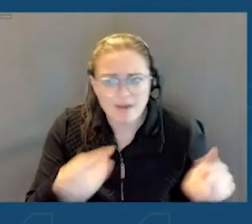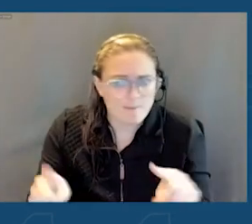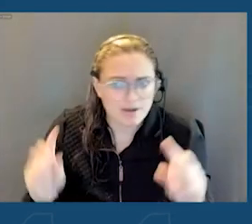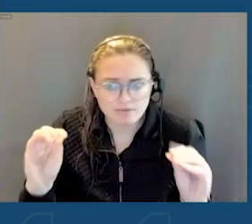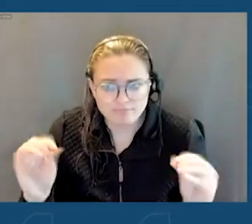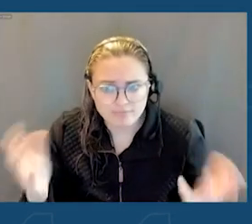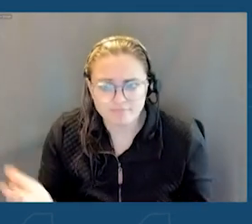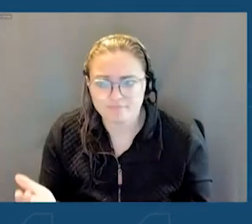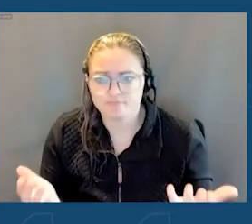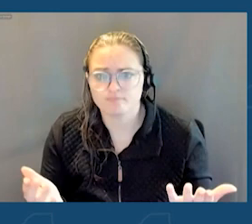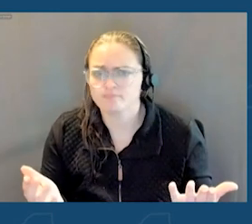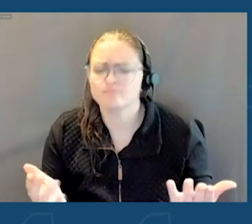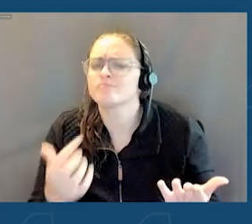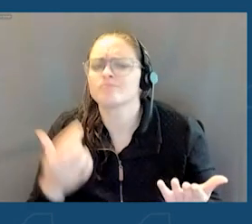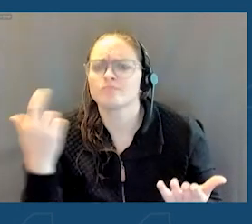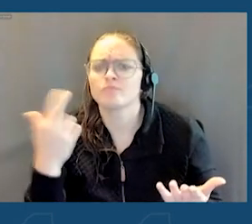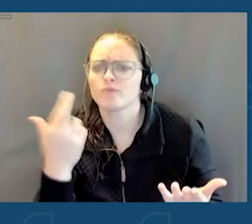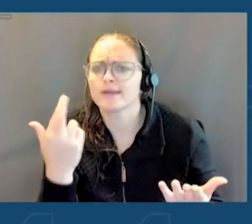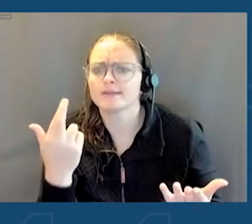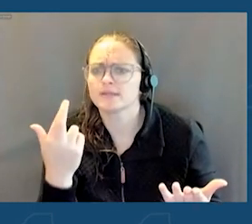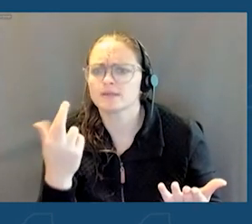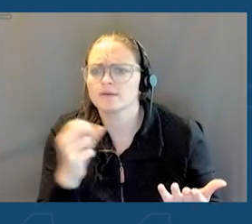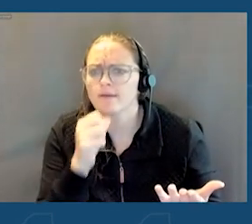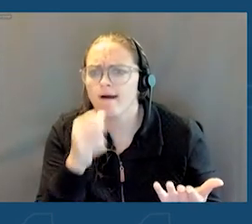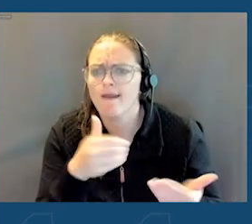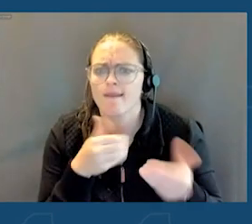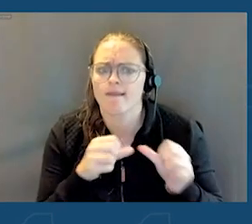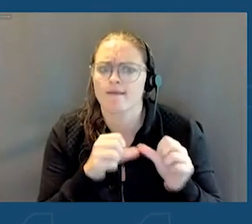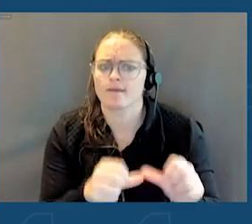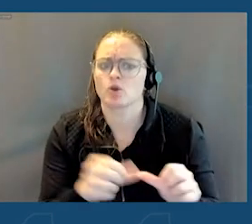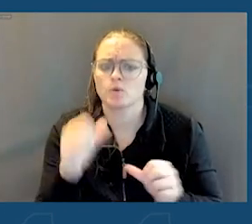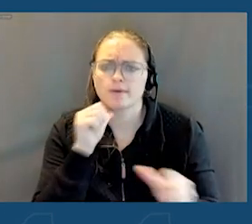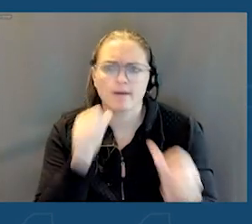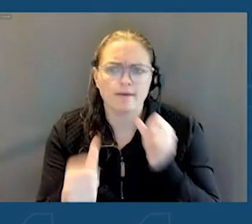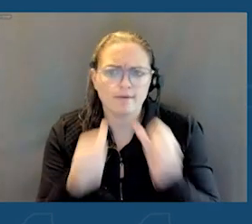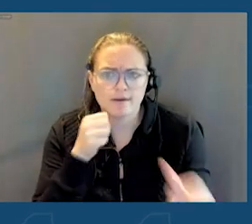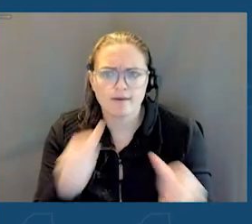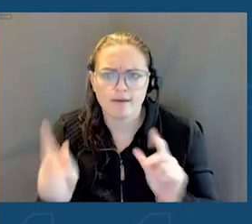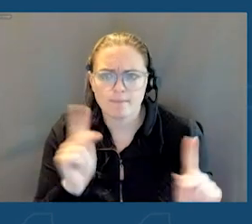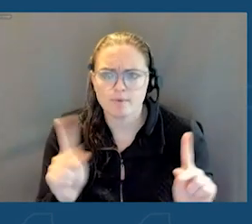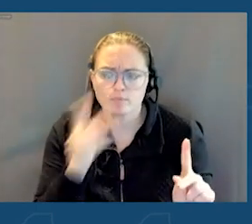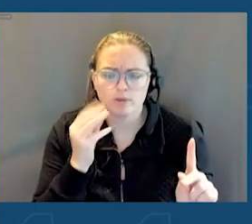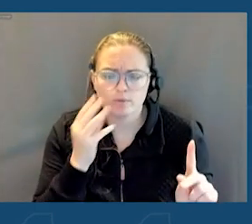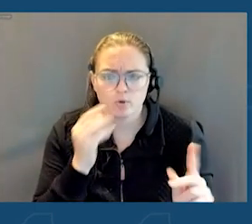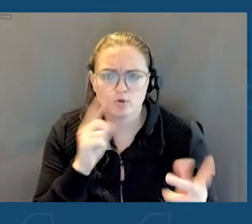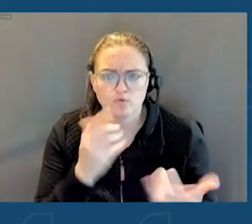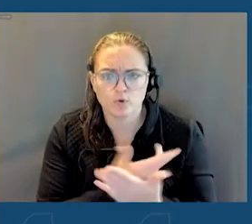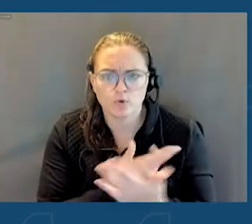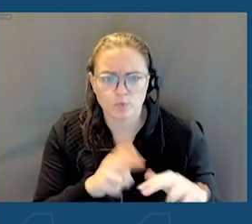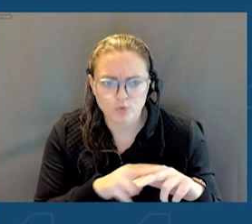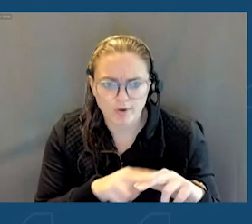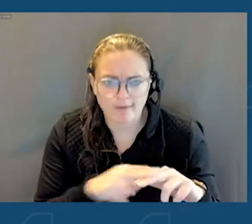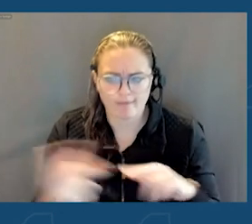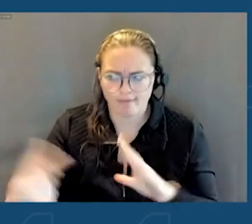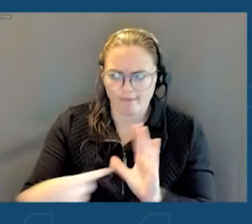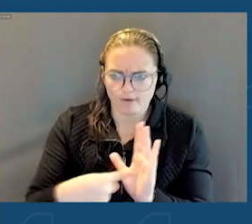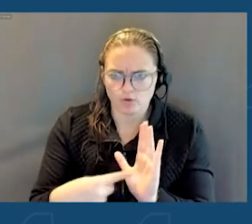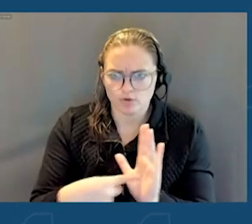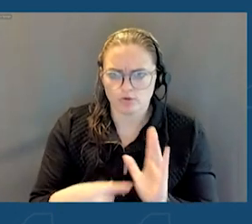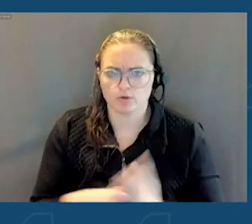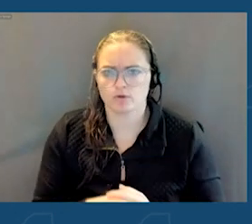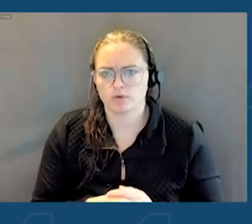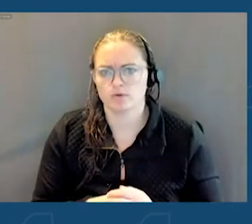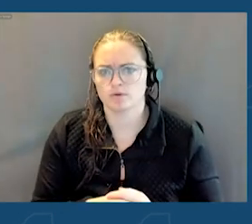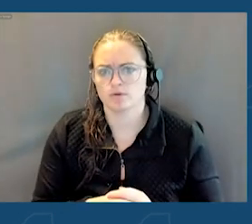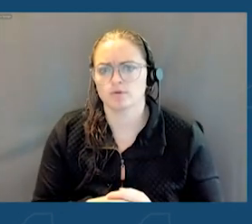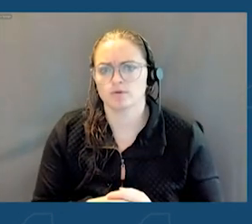excuses can be so great that we deny thousands of New Yorkers the experience that they deserve? So